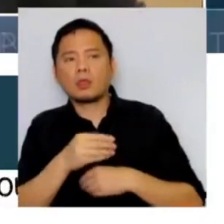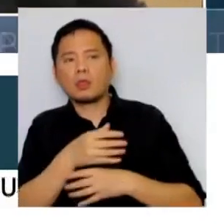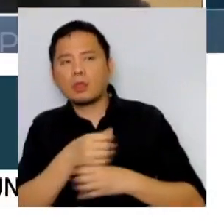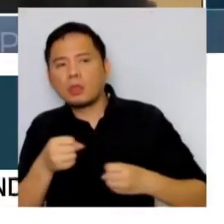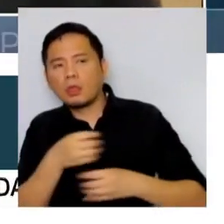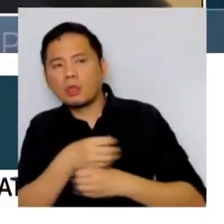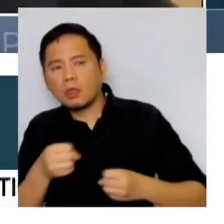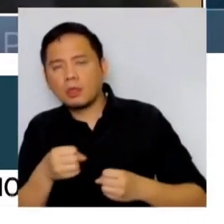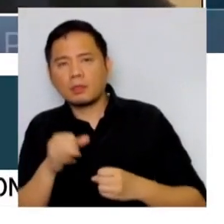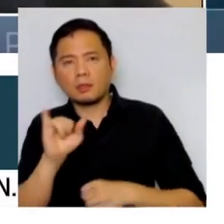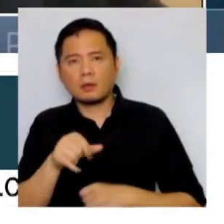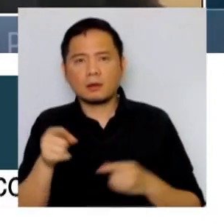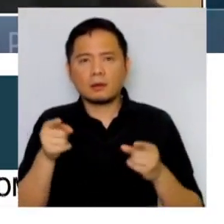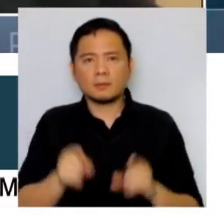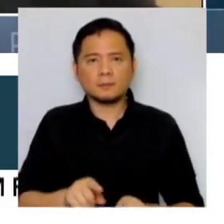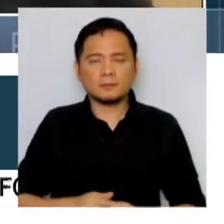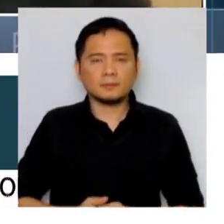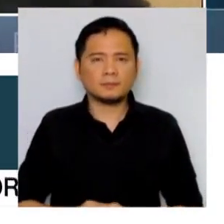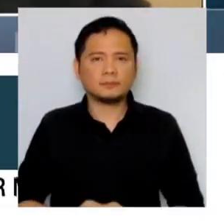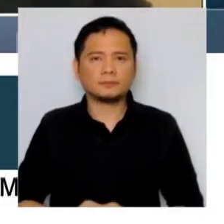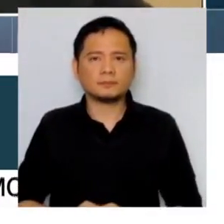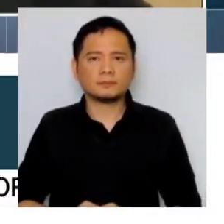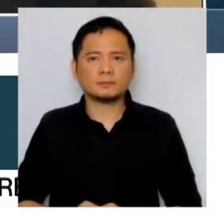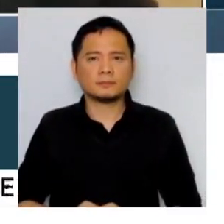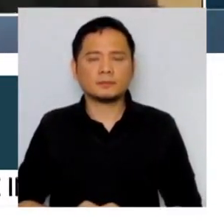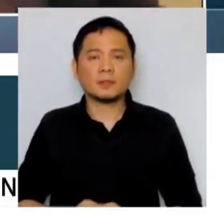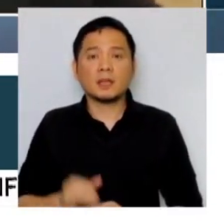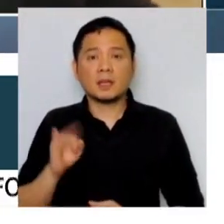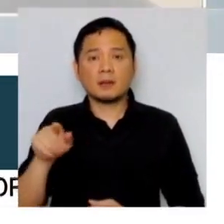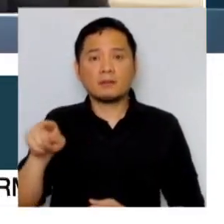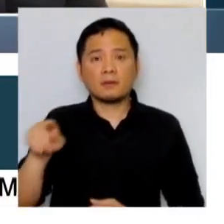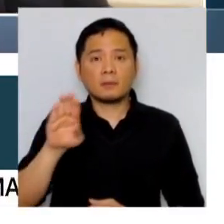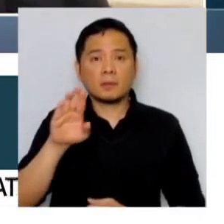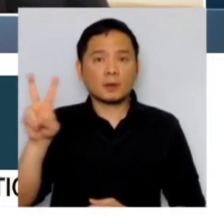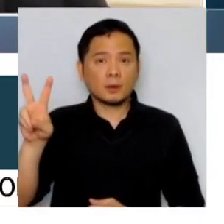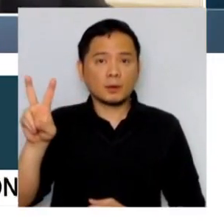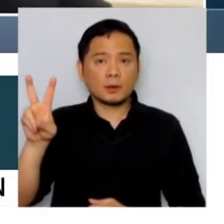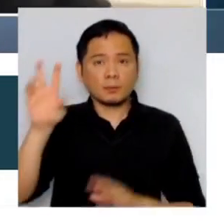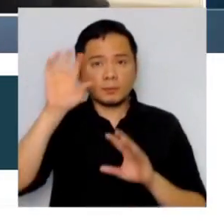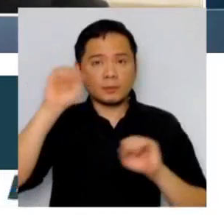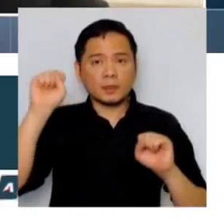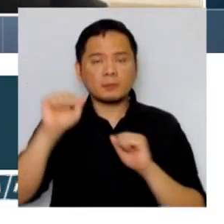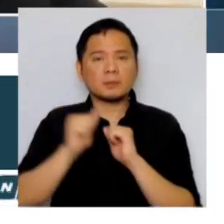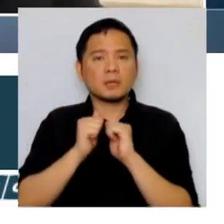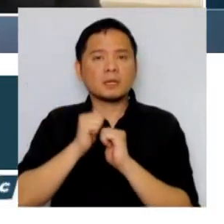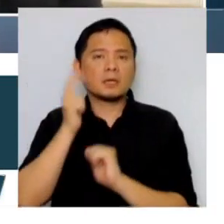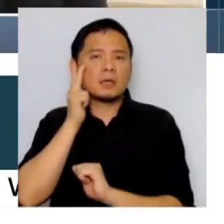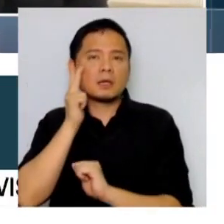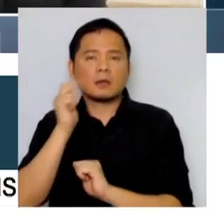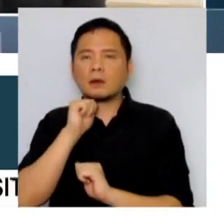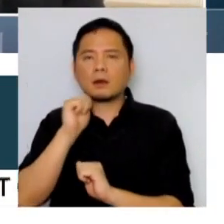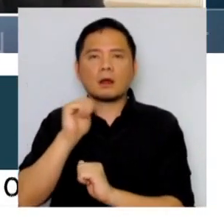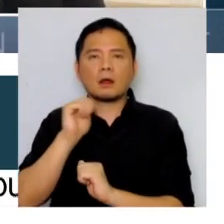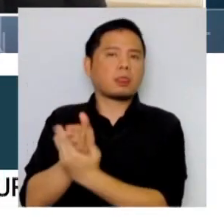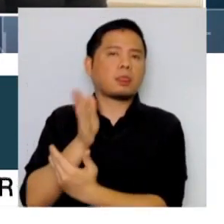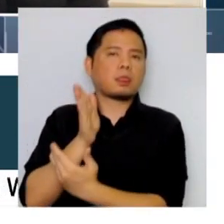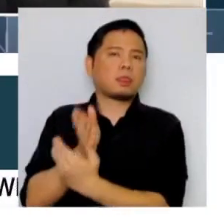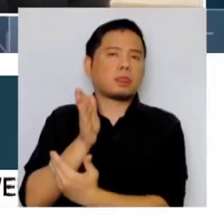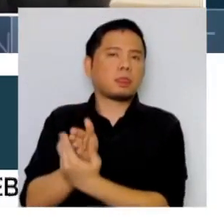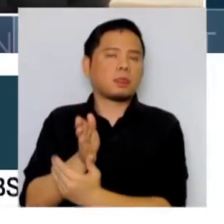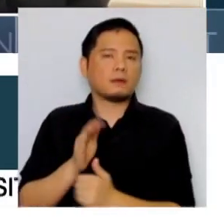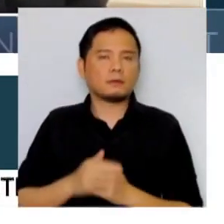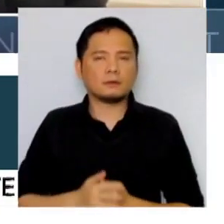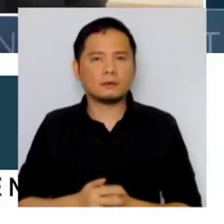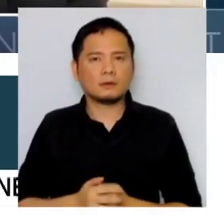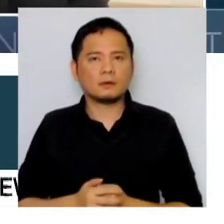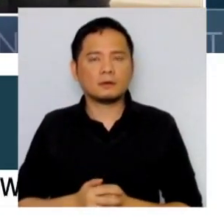prevented from being harassed by people who will file Trump up charges. Tinitingnan mo lang yung beneficyo sa'yo personally. Because he has a